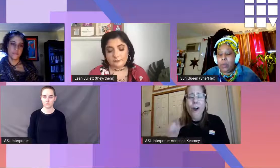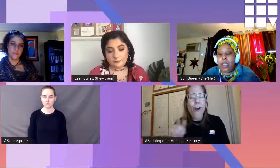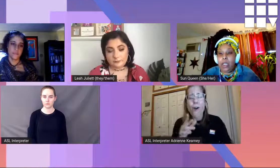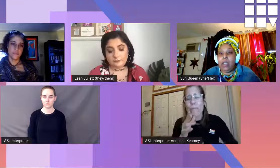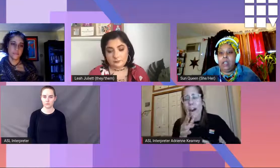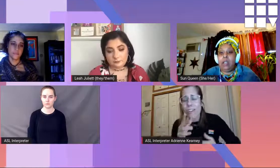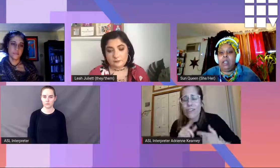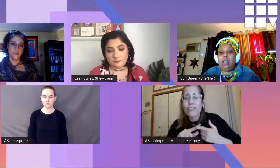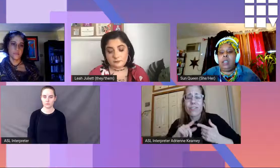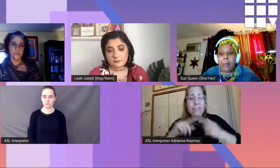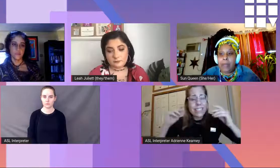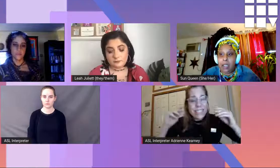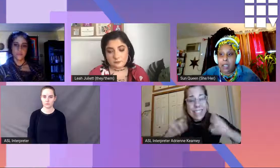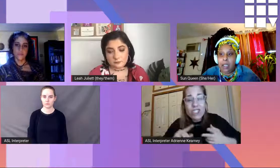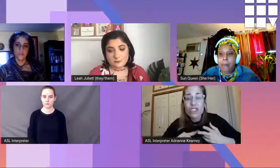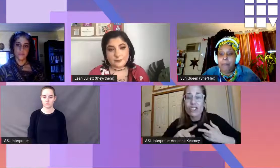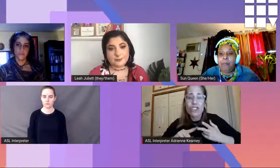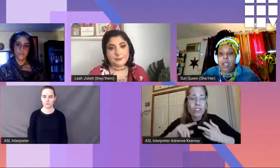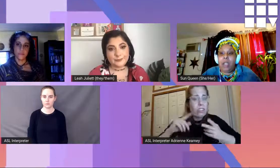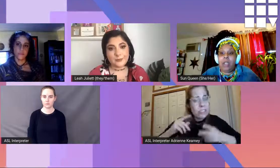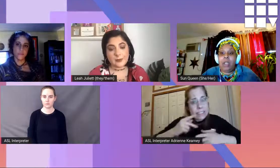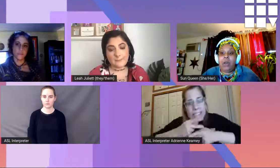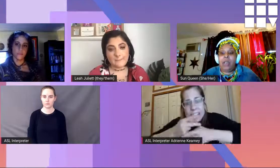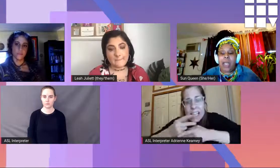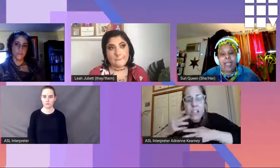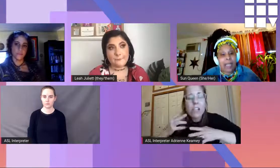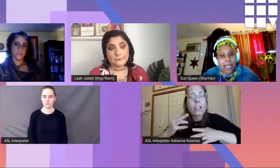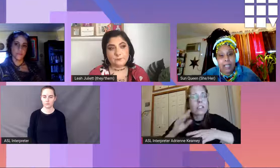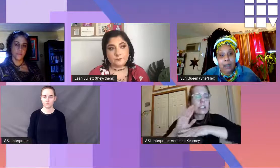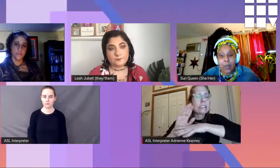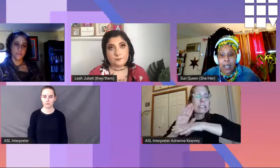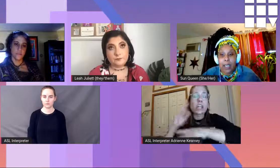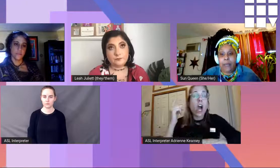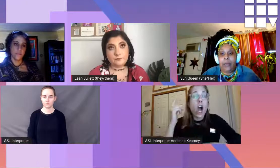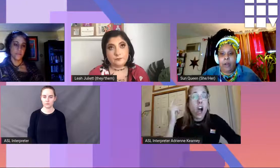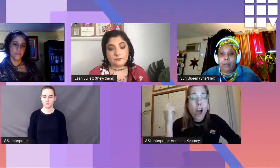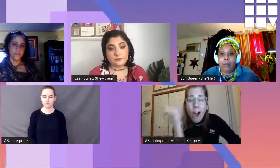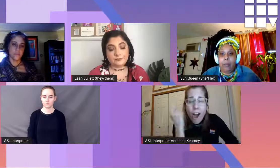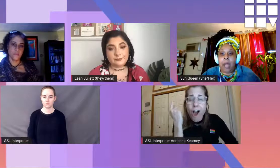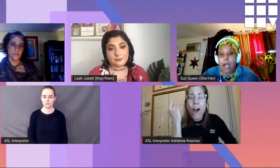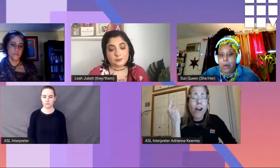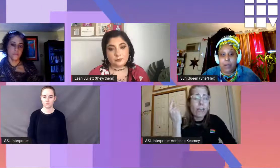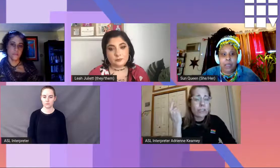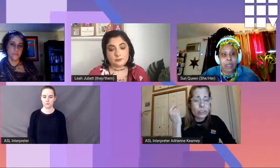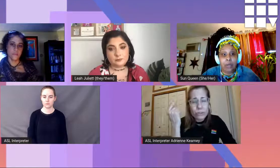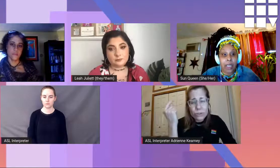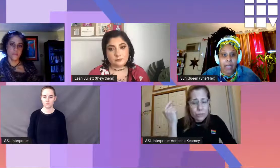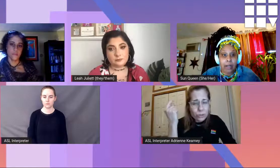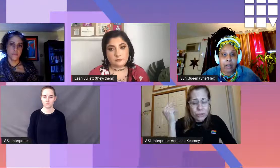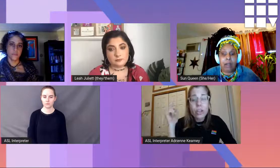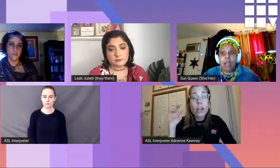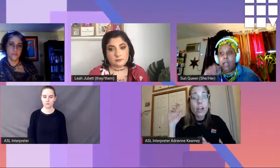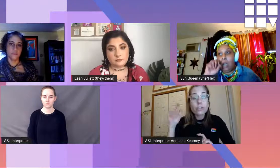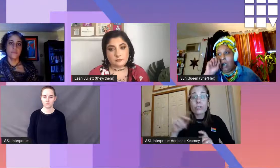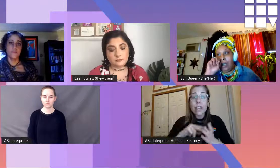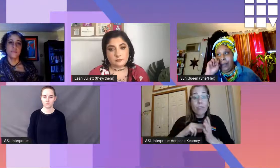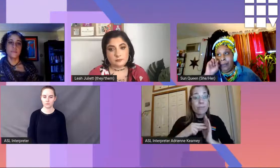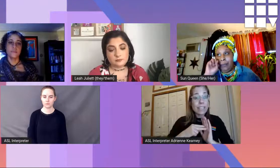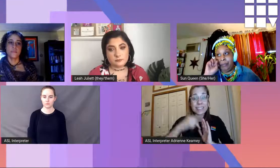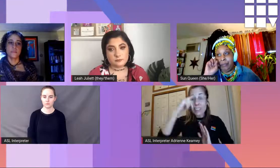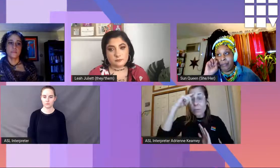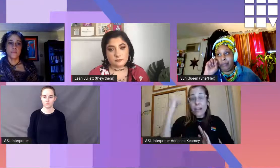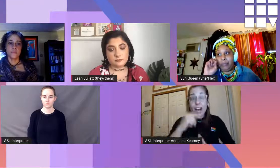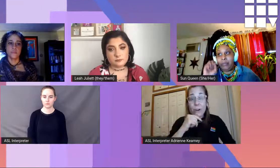always doing something. And so that takes away from our self-care.